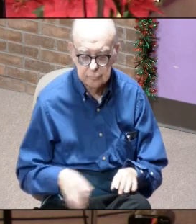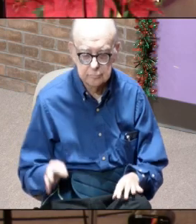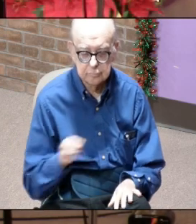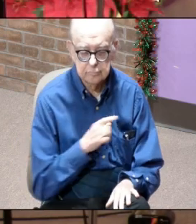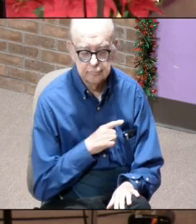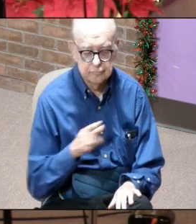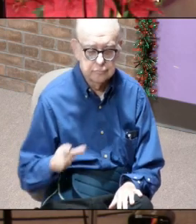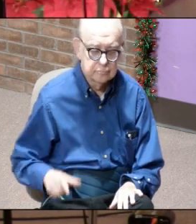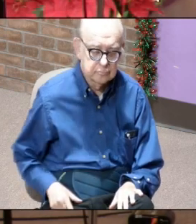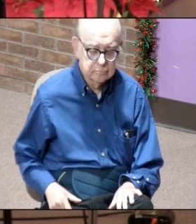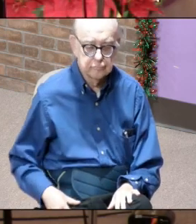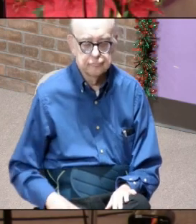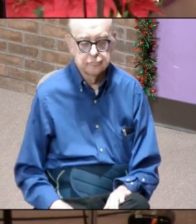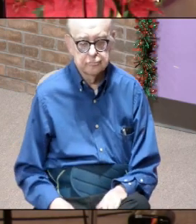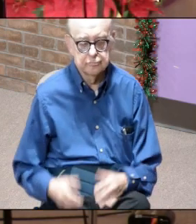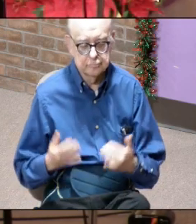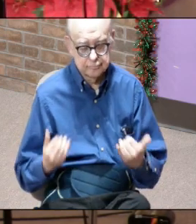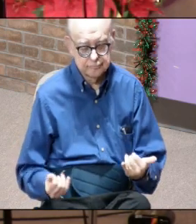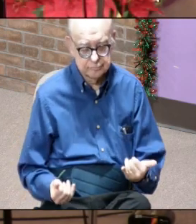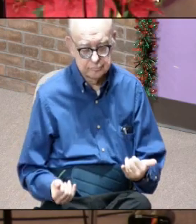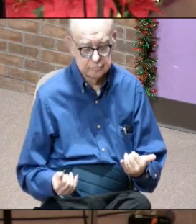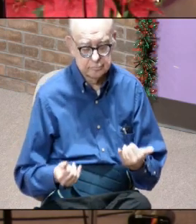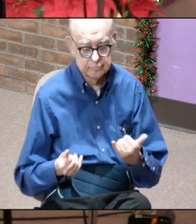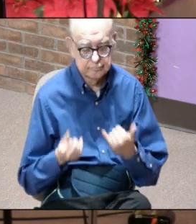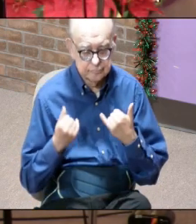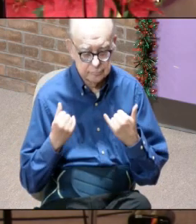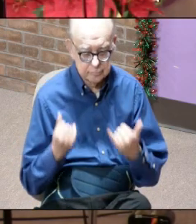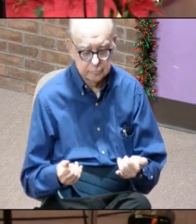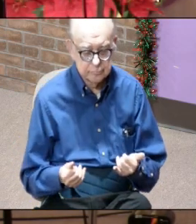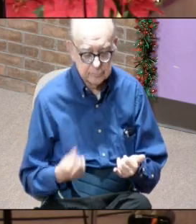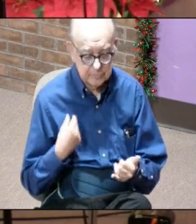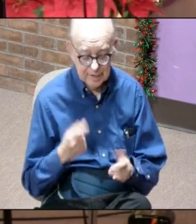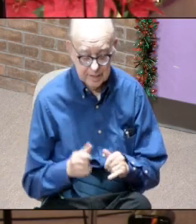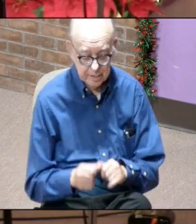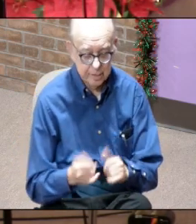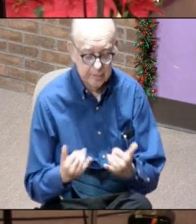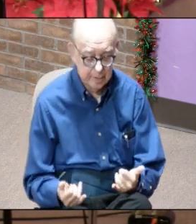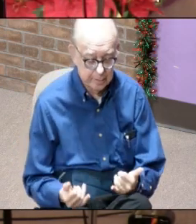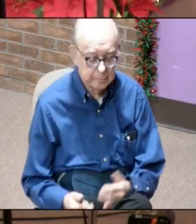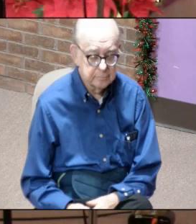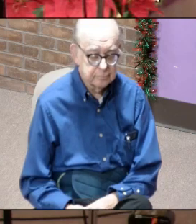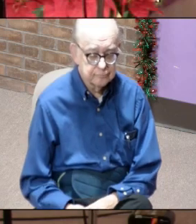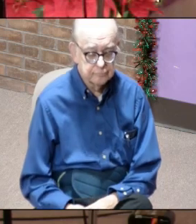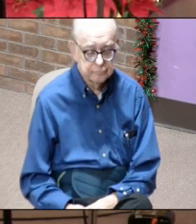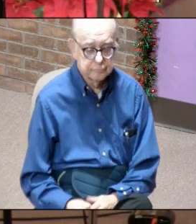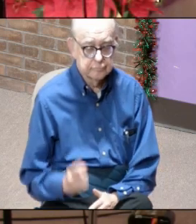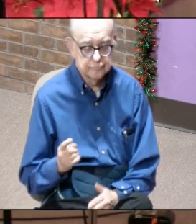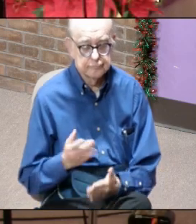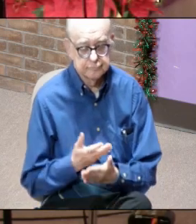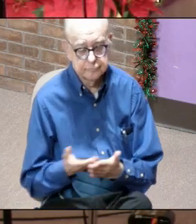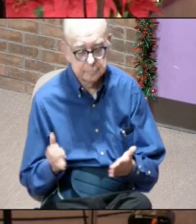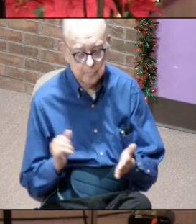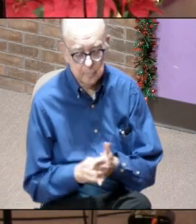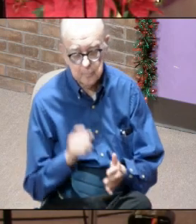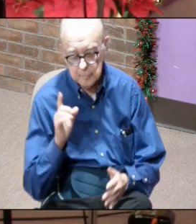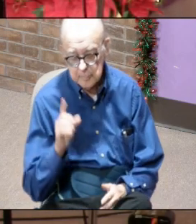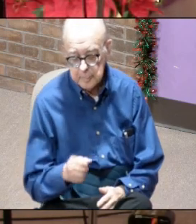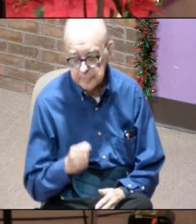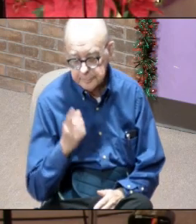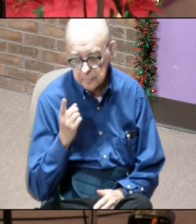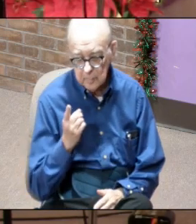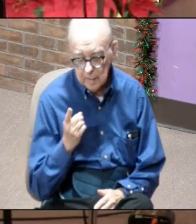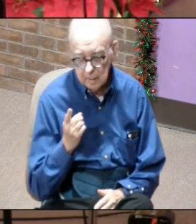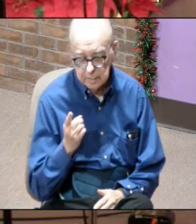Lords. Now here's where we continue. One of the things that we need to